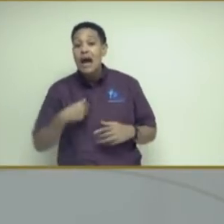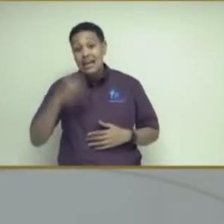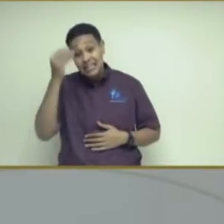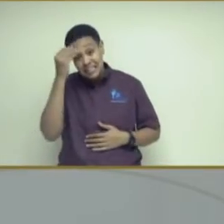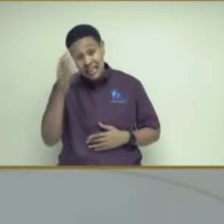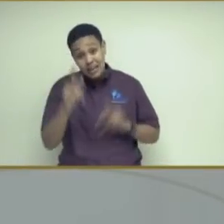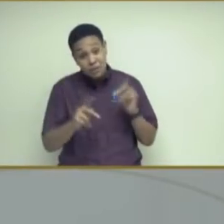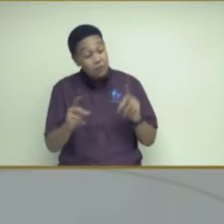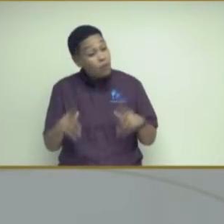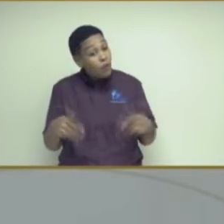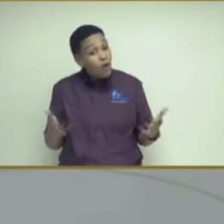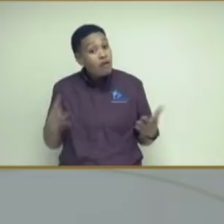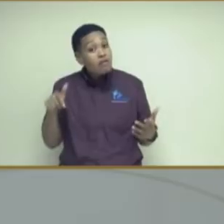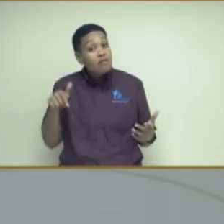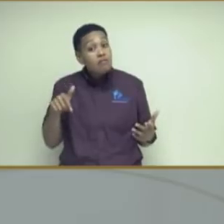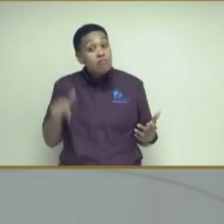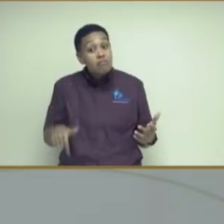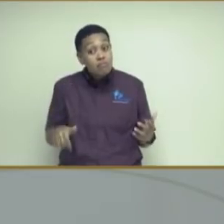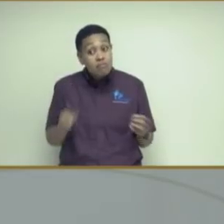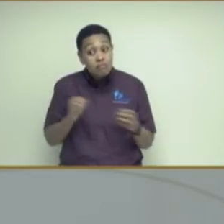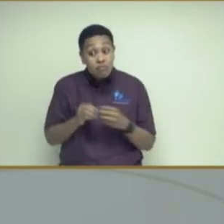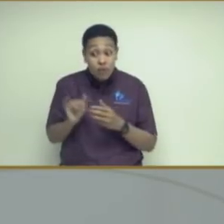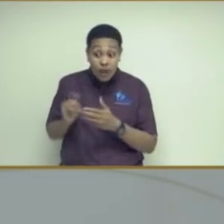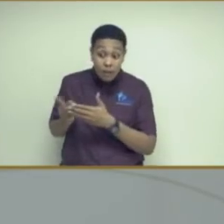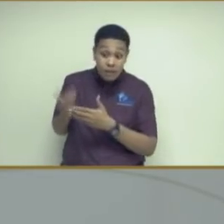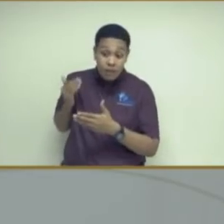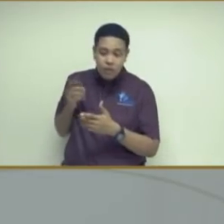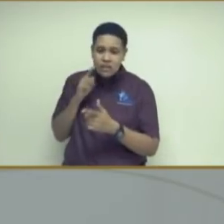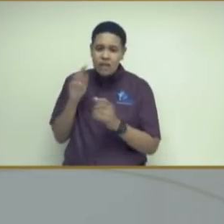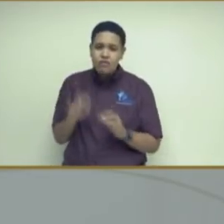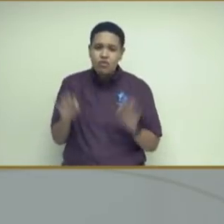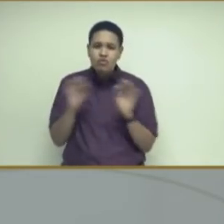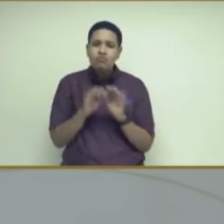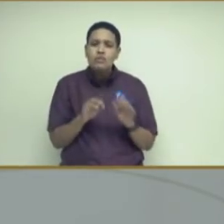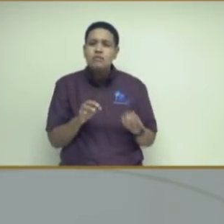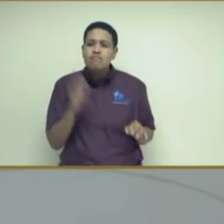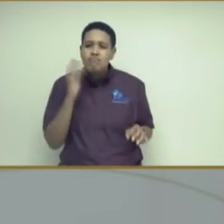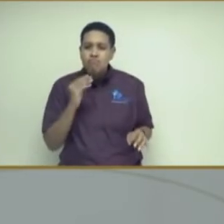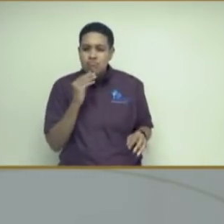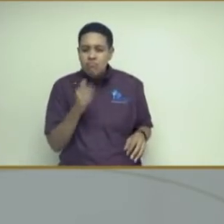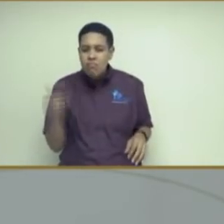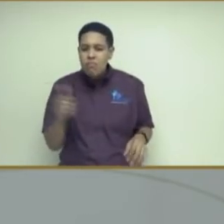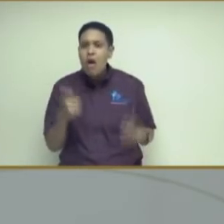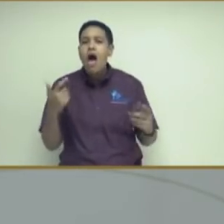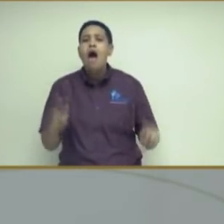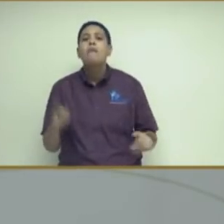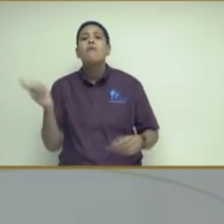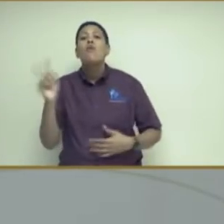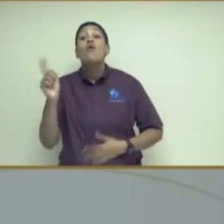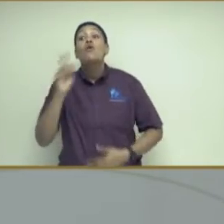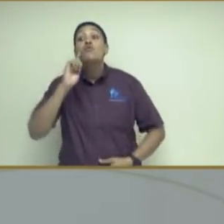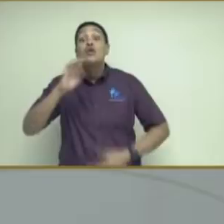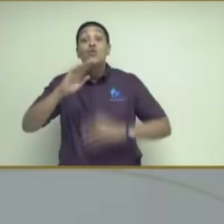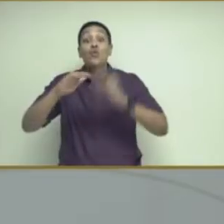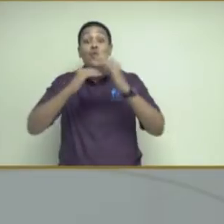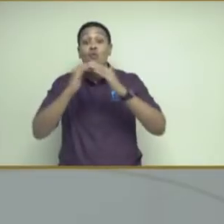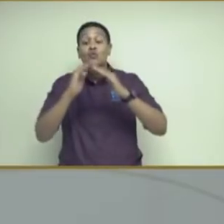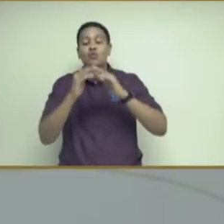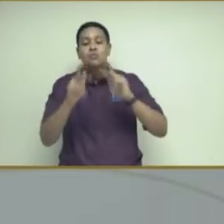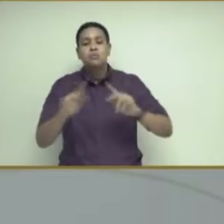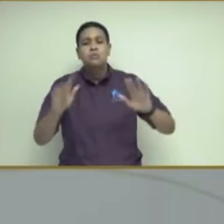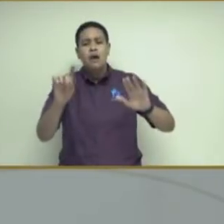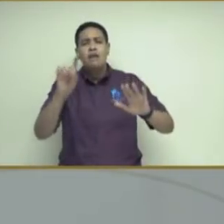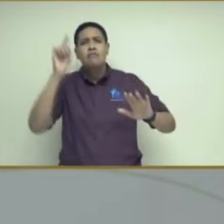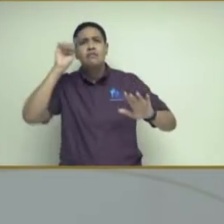persons that this more than ever is a critical juncture where it is that all Jamaicans have